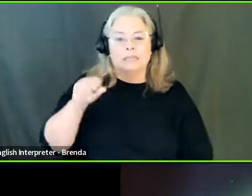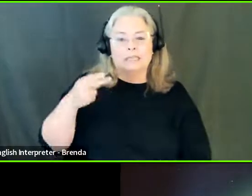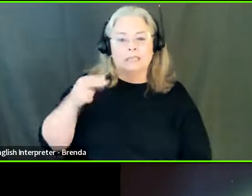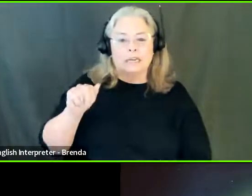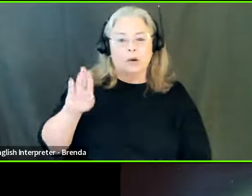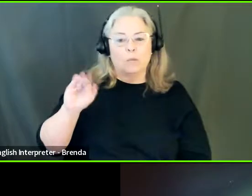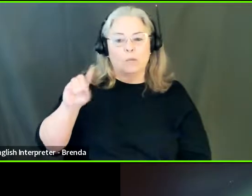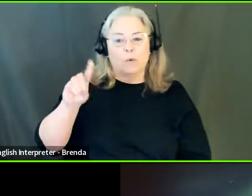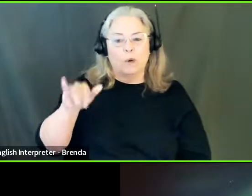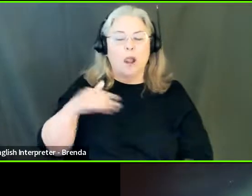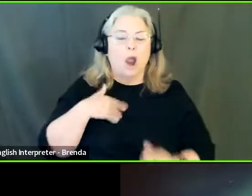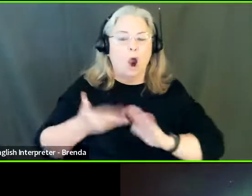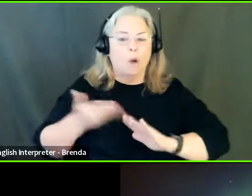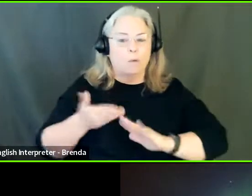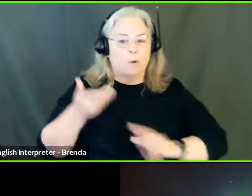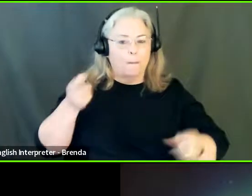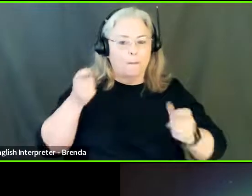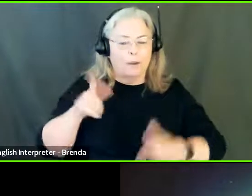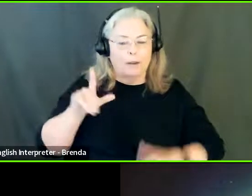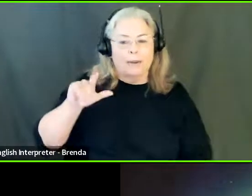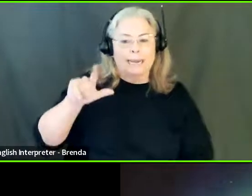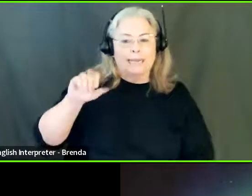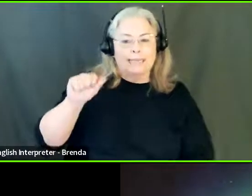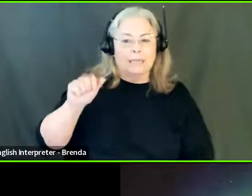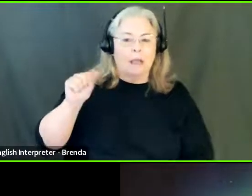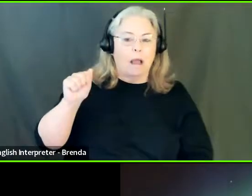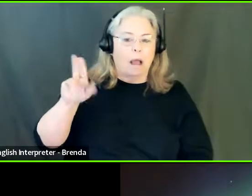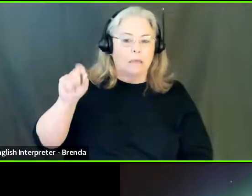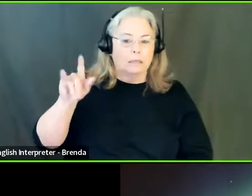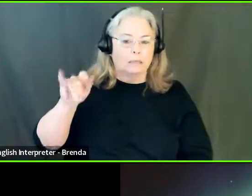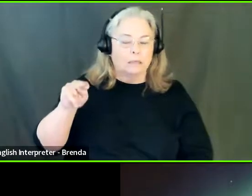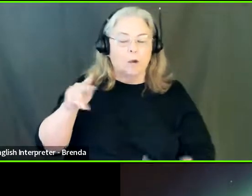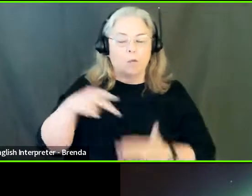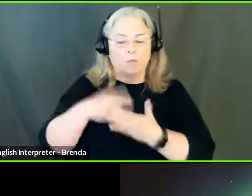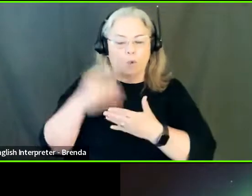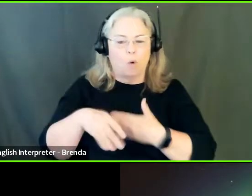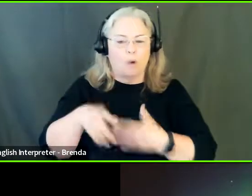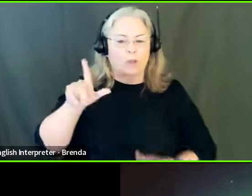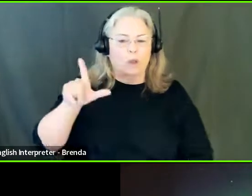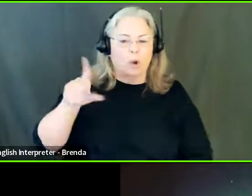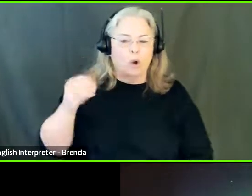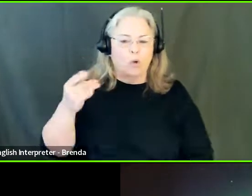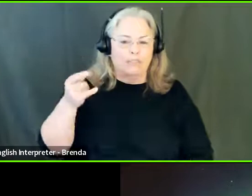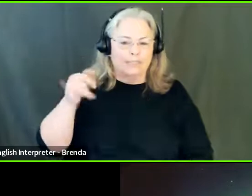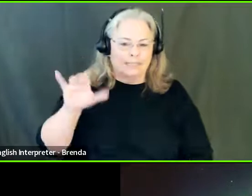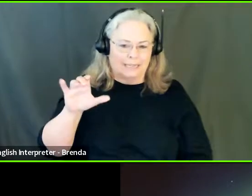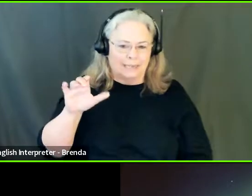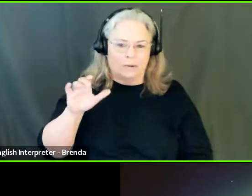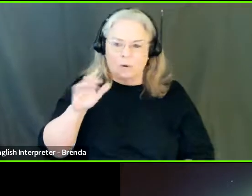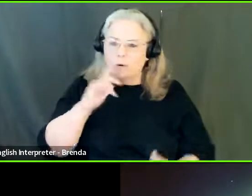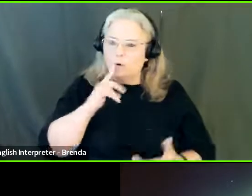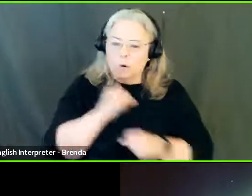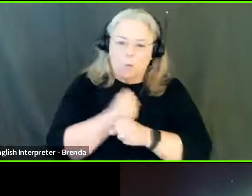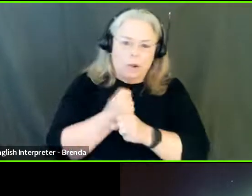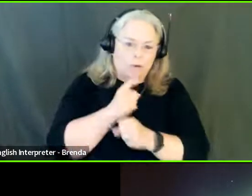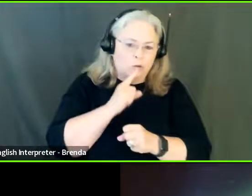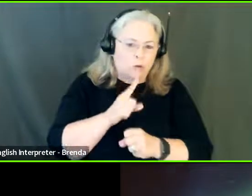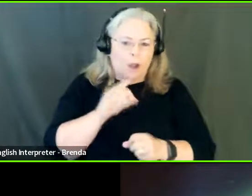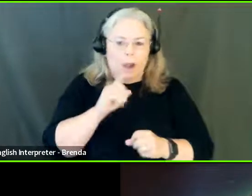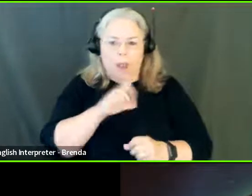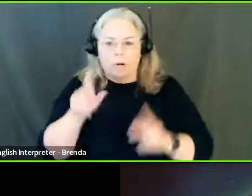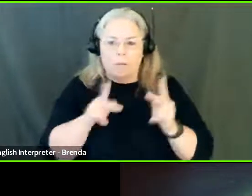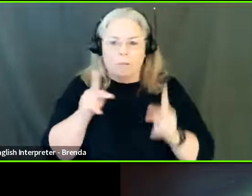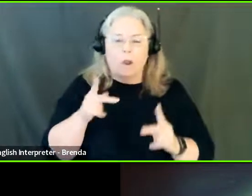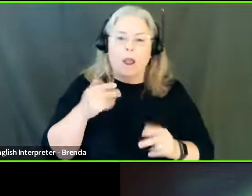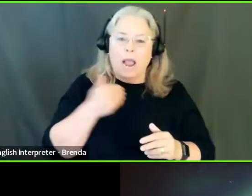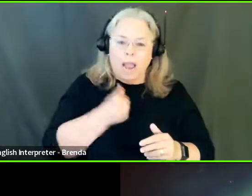our operations manager, and Lisa Austin, our program logistics manager, for dang near flawlessly ensuring that hundreds of people